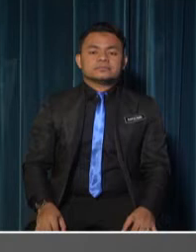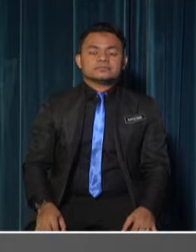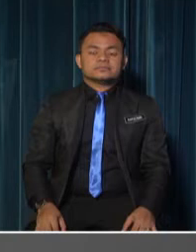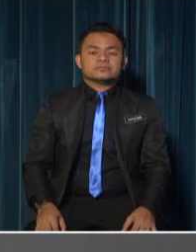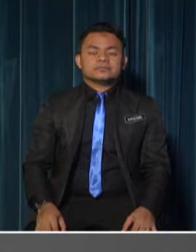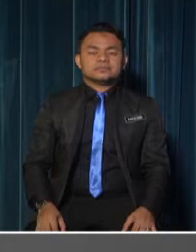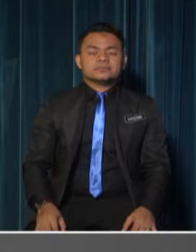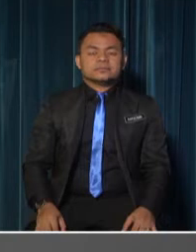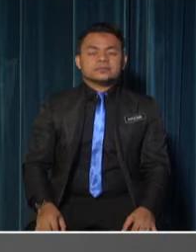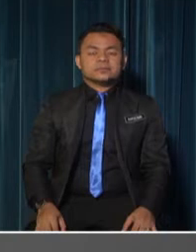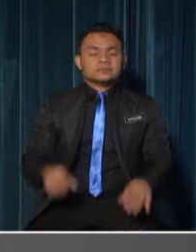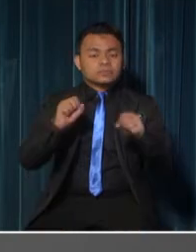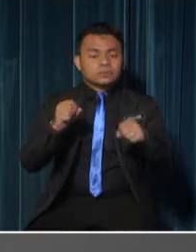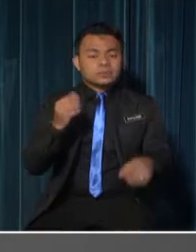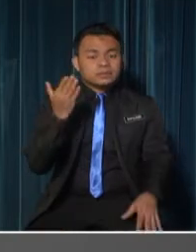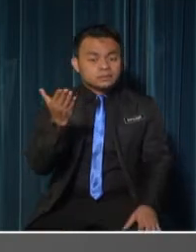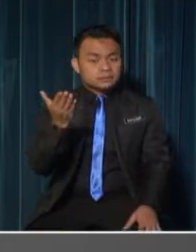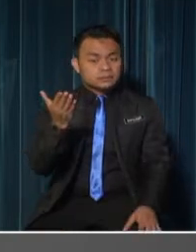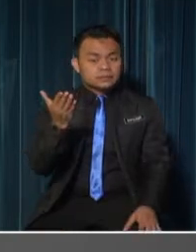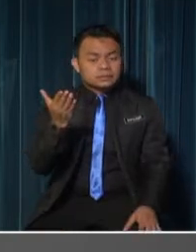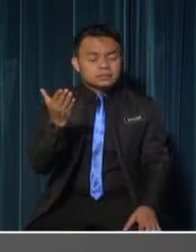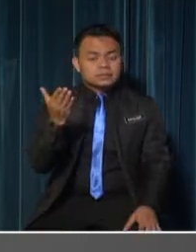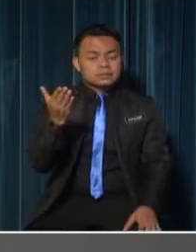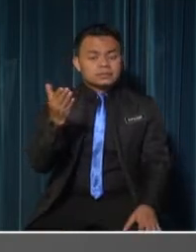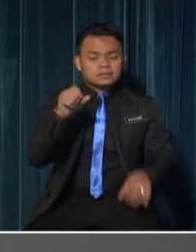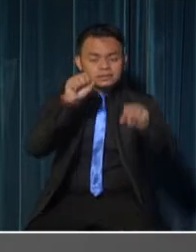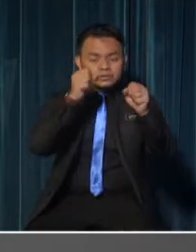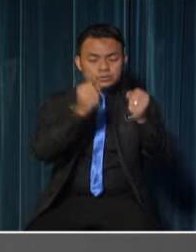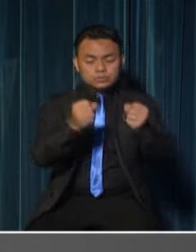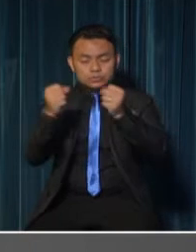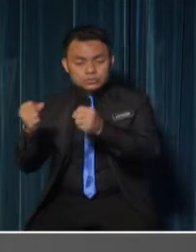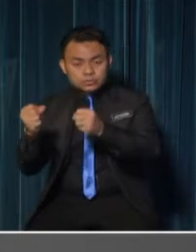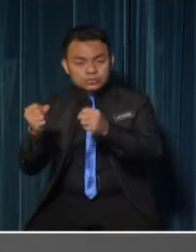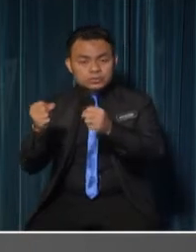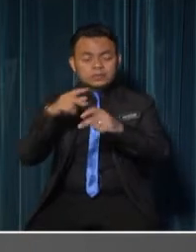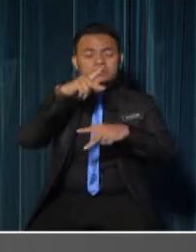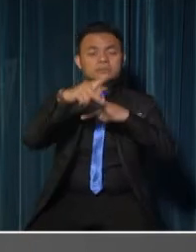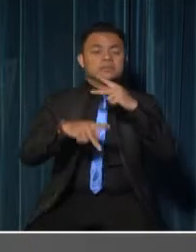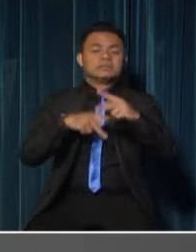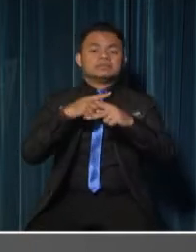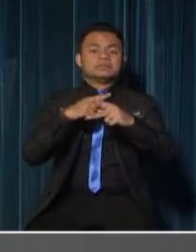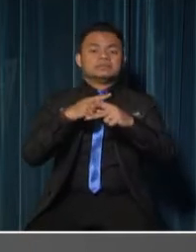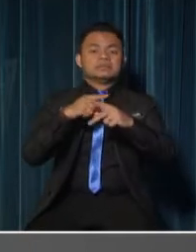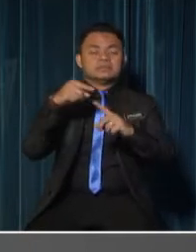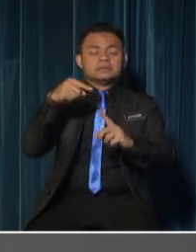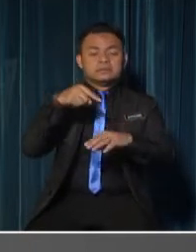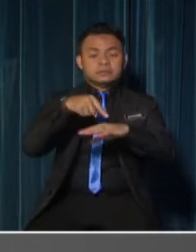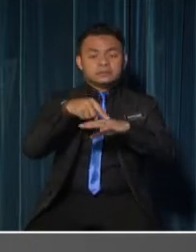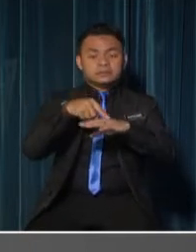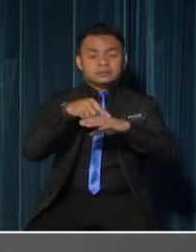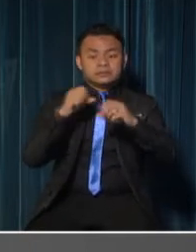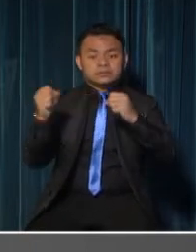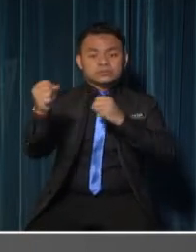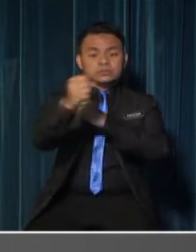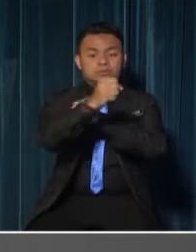Can you state the sequence of the planets in the solar system, starting from the one nearest to the sun?